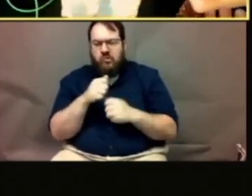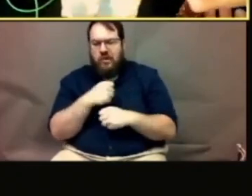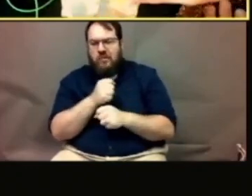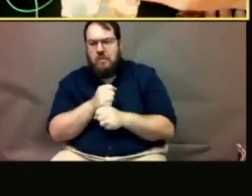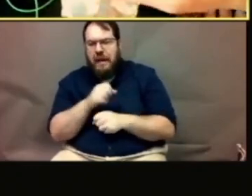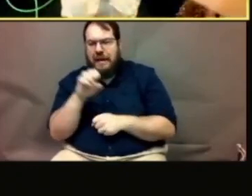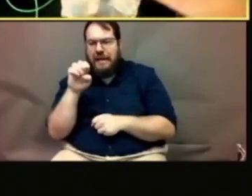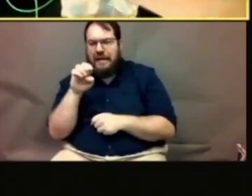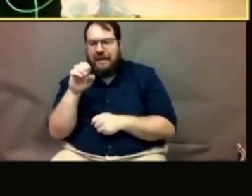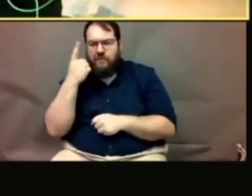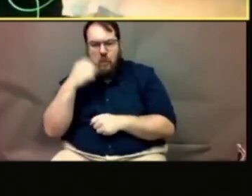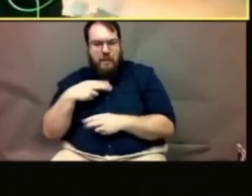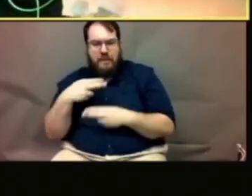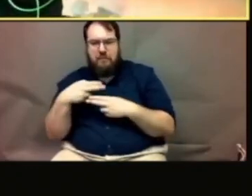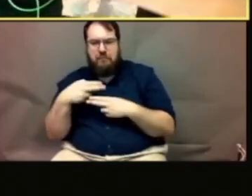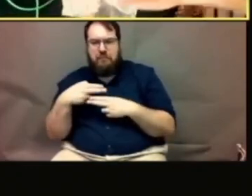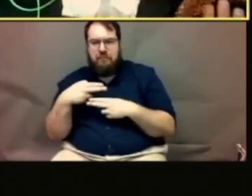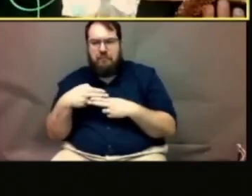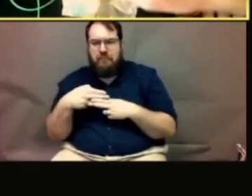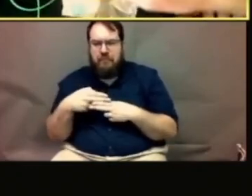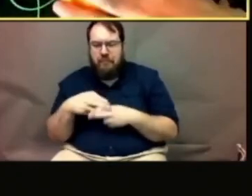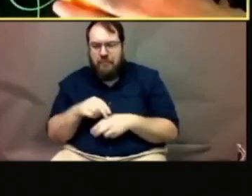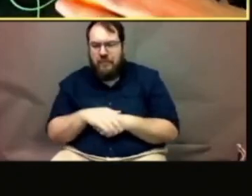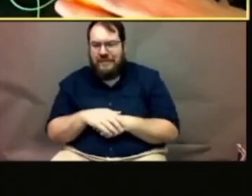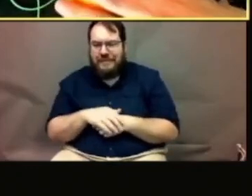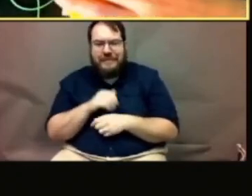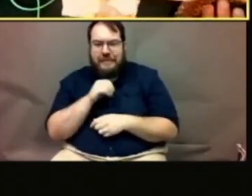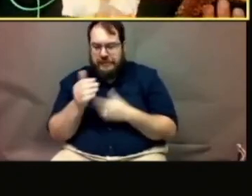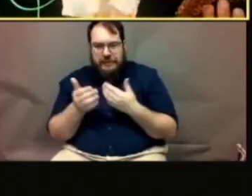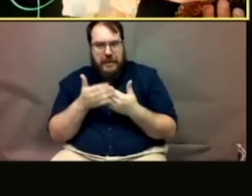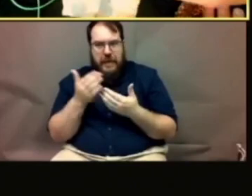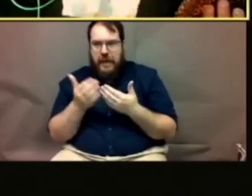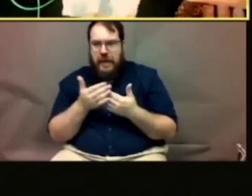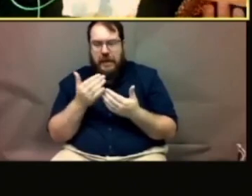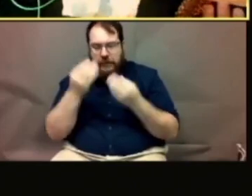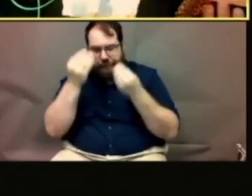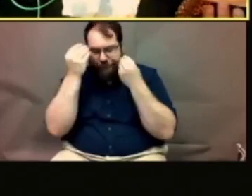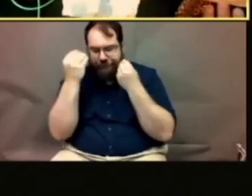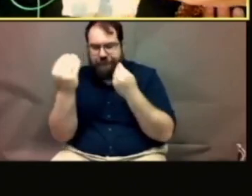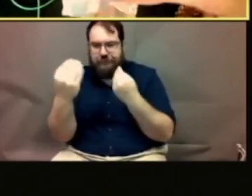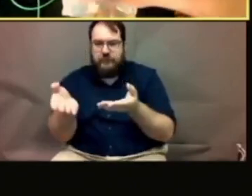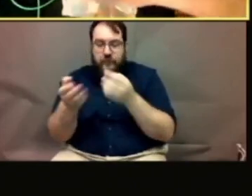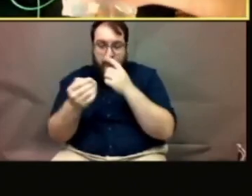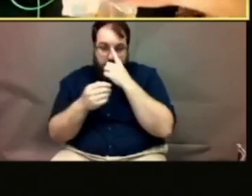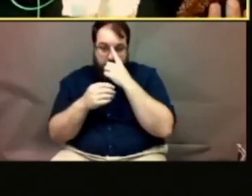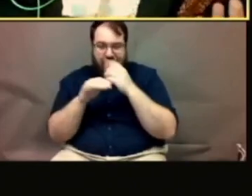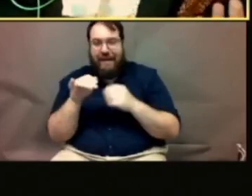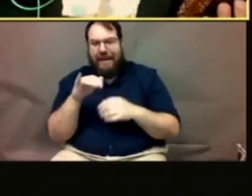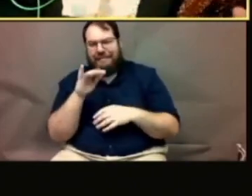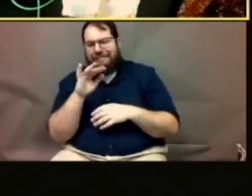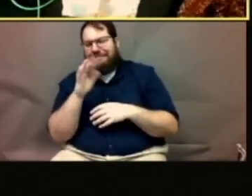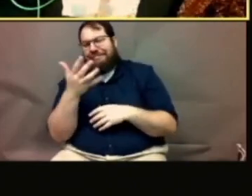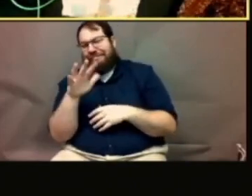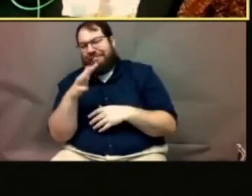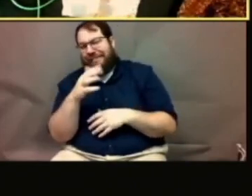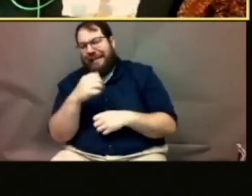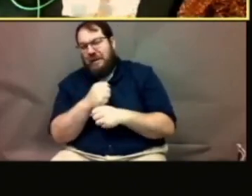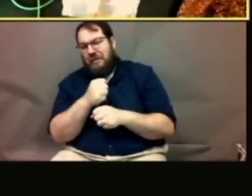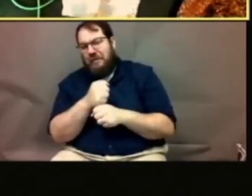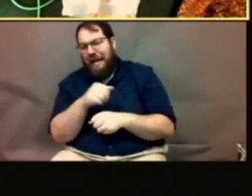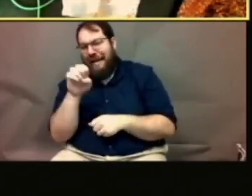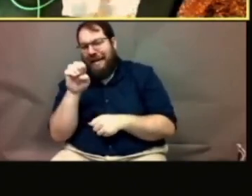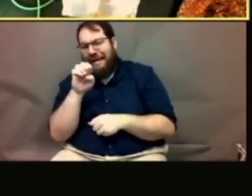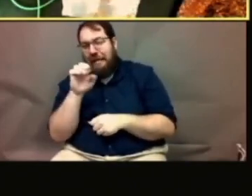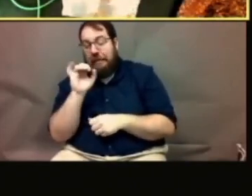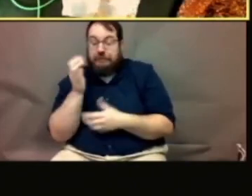name, Eric. This is not easy, folks. There we go. Hey, I kind of made an E. Anyway,